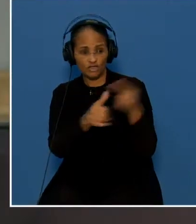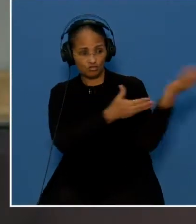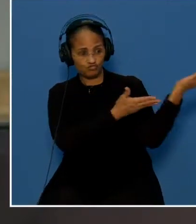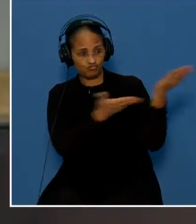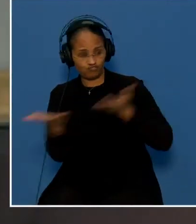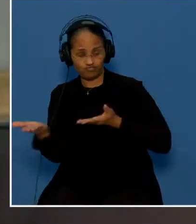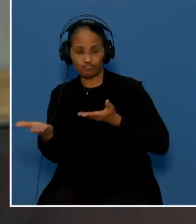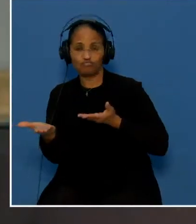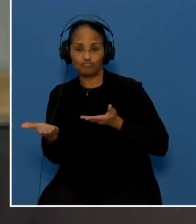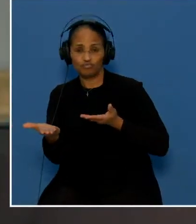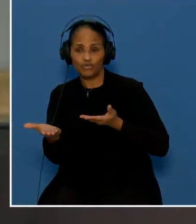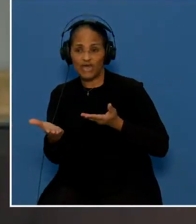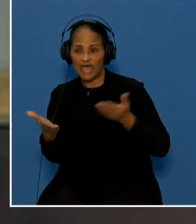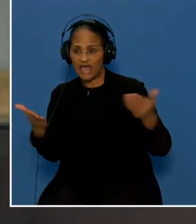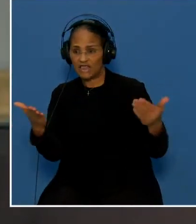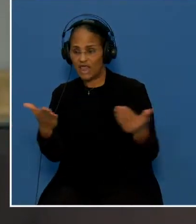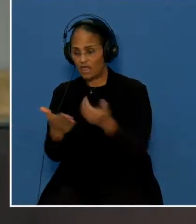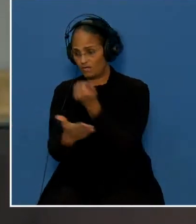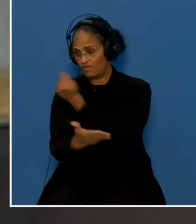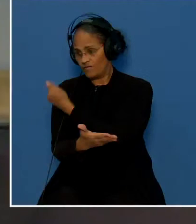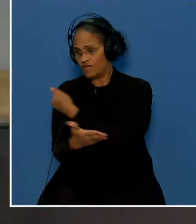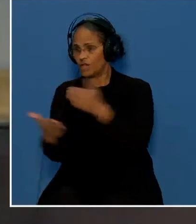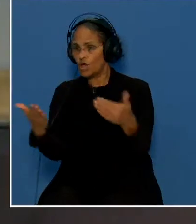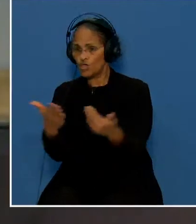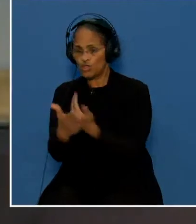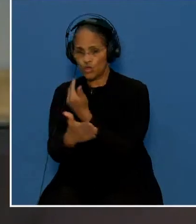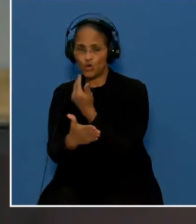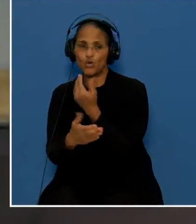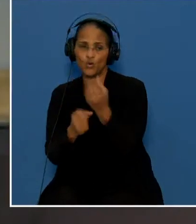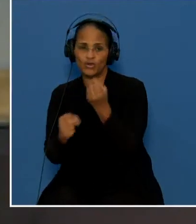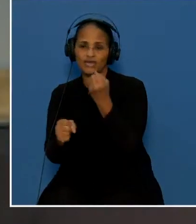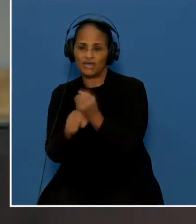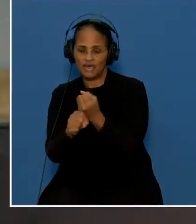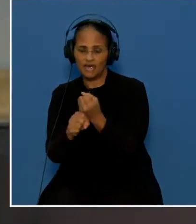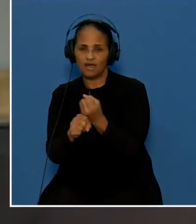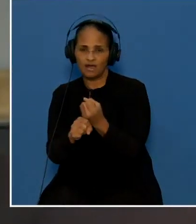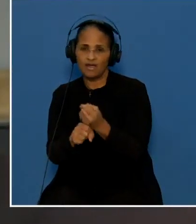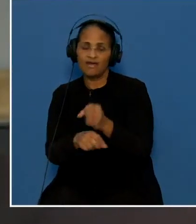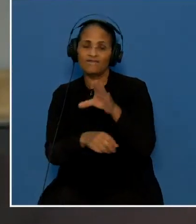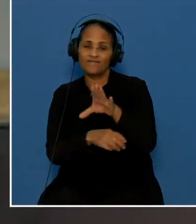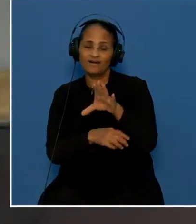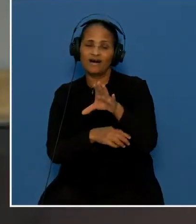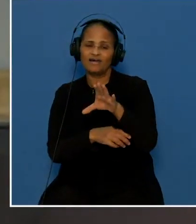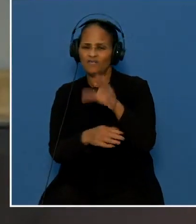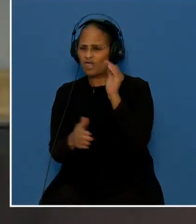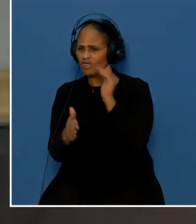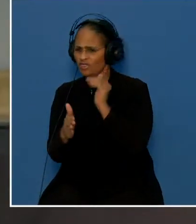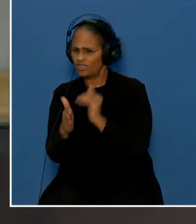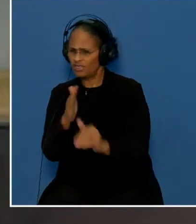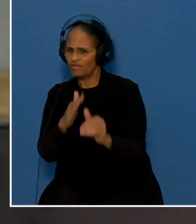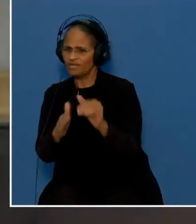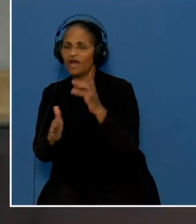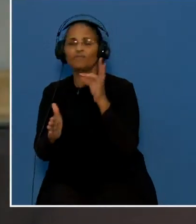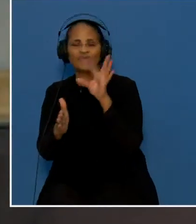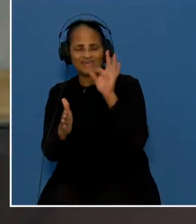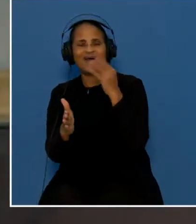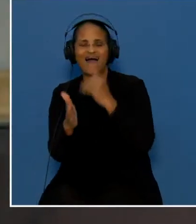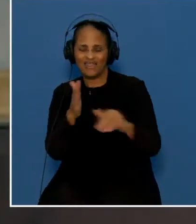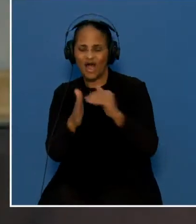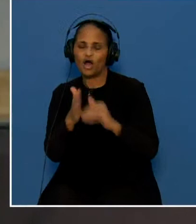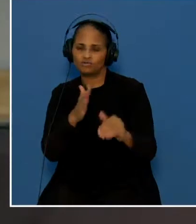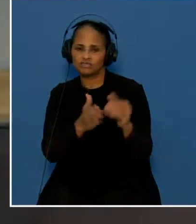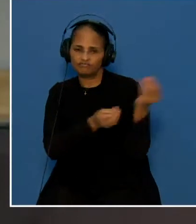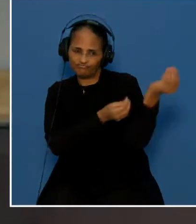Pfizer vaccine in the new year. This will include just over 9,000 doses, which is sufficient to